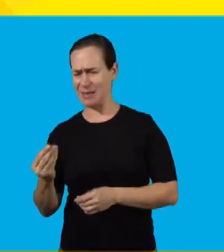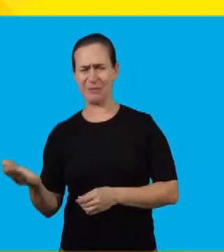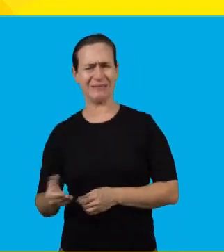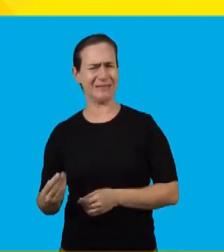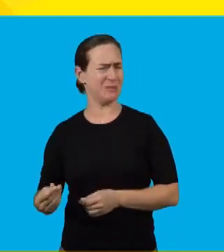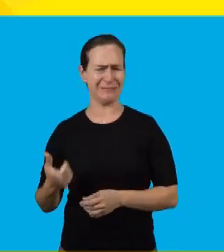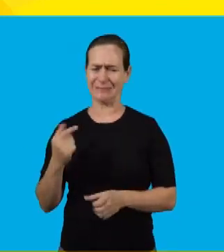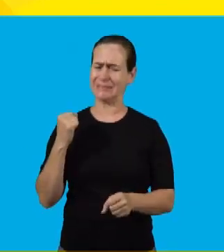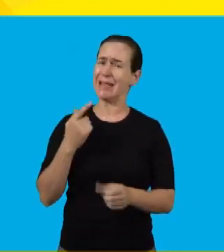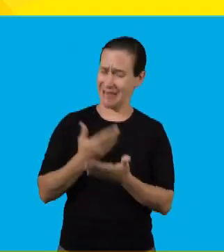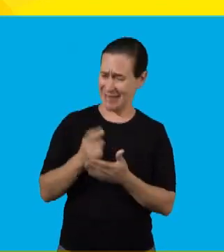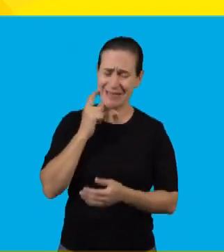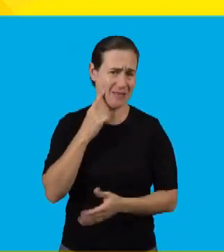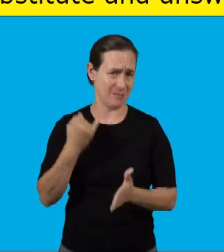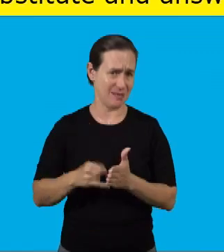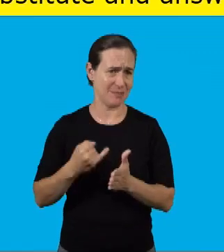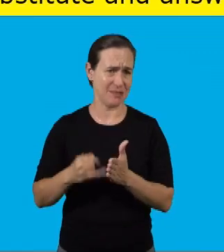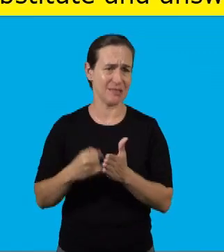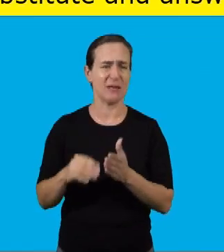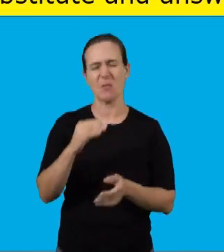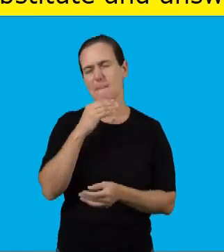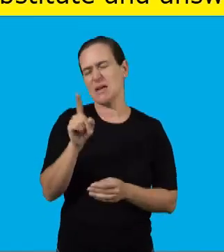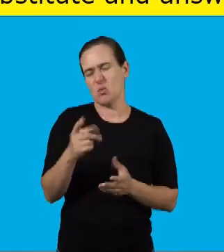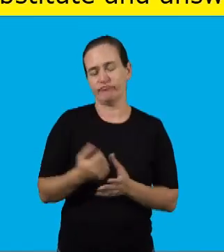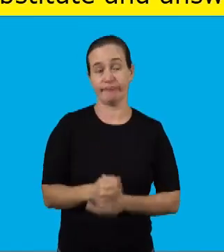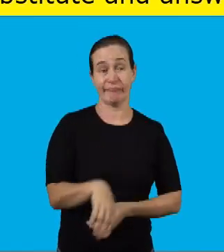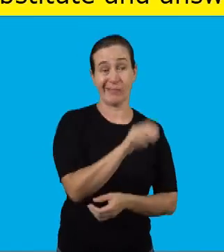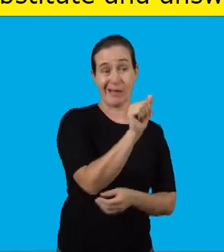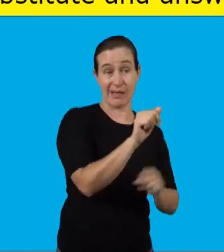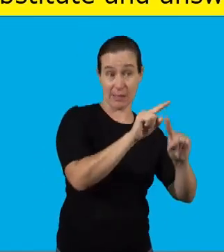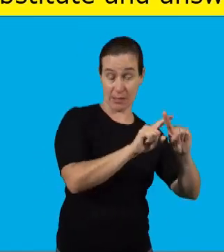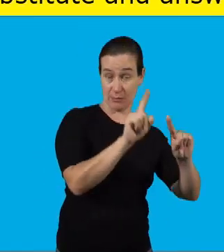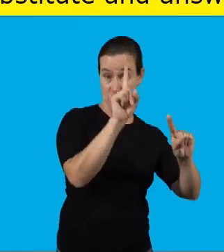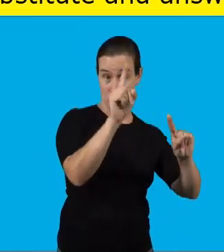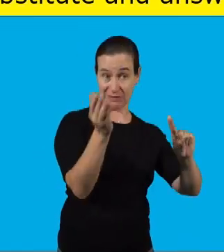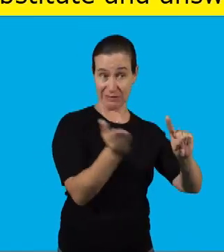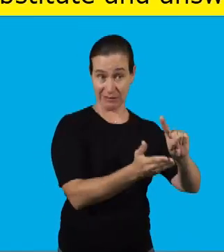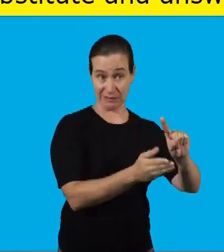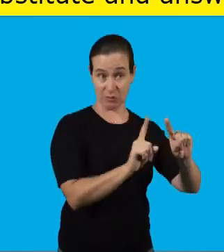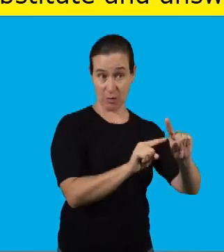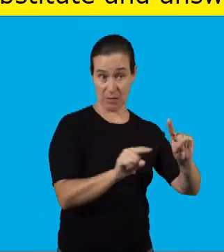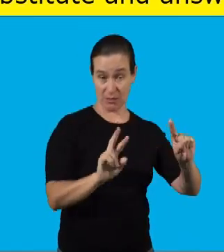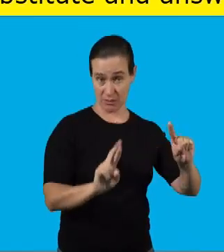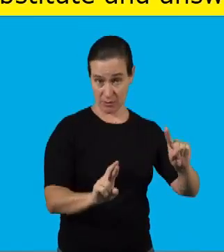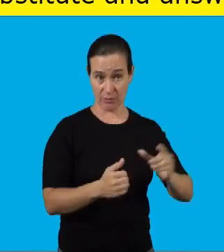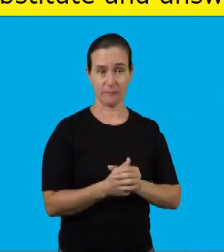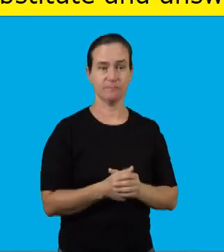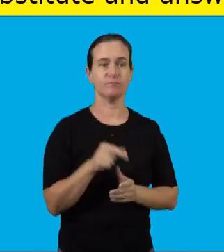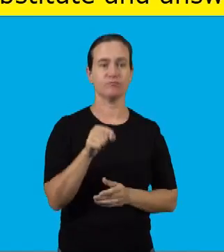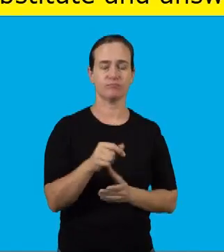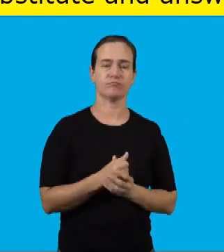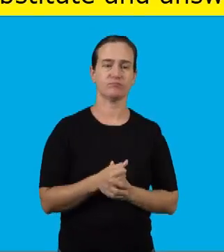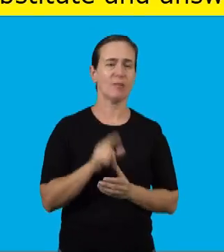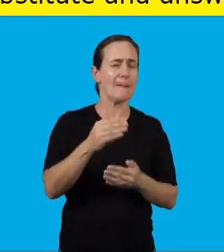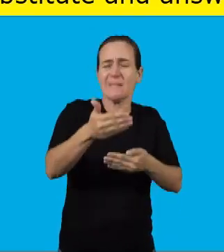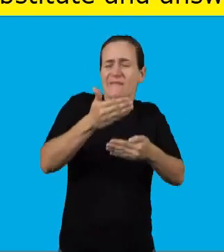for errors, this is the same as a multiplied by 1 over 1 minus r, just